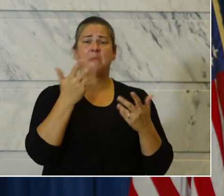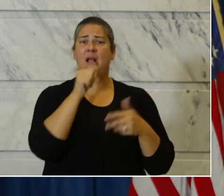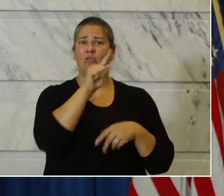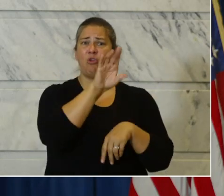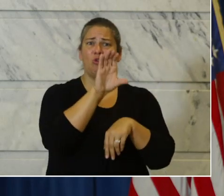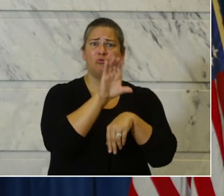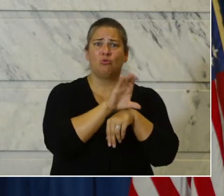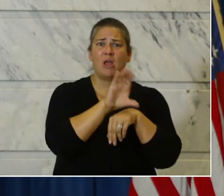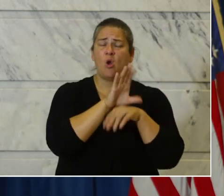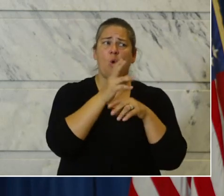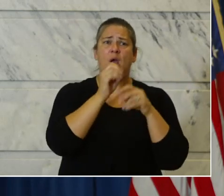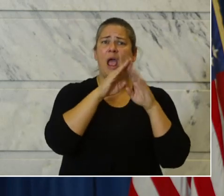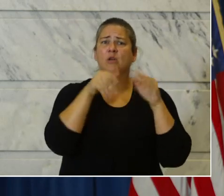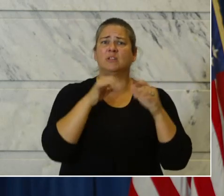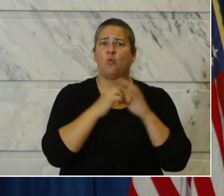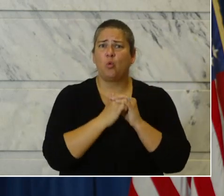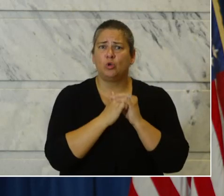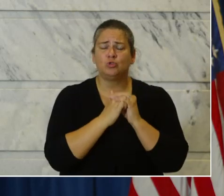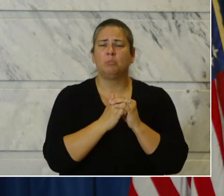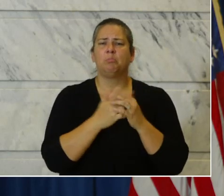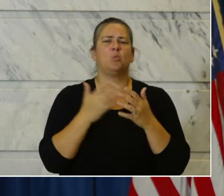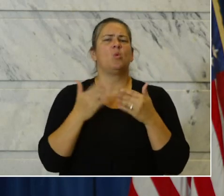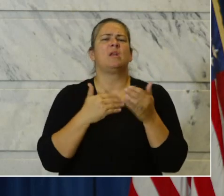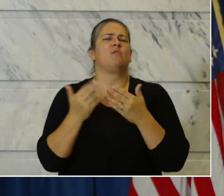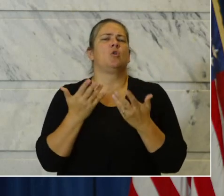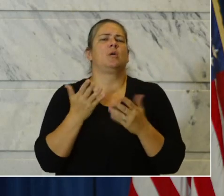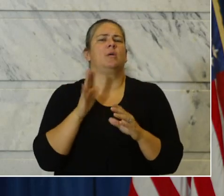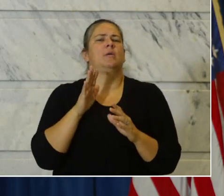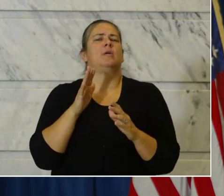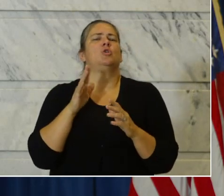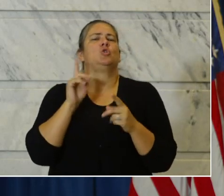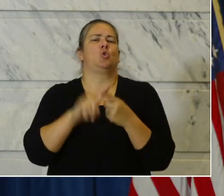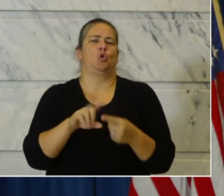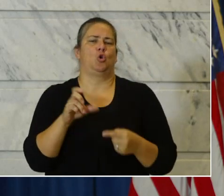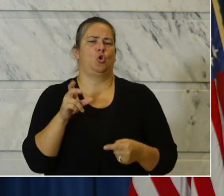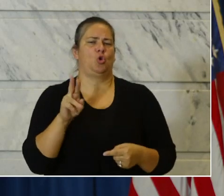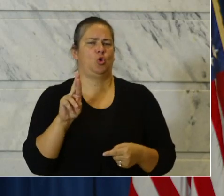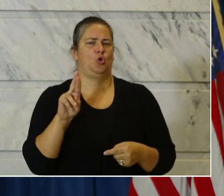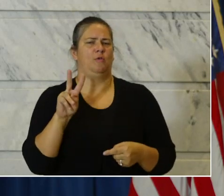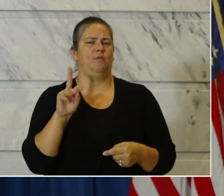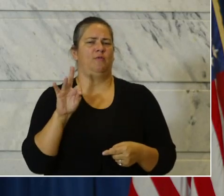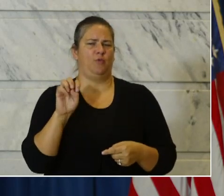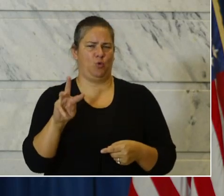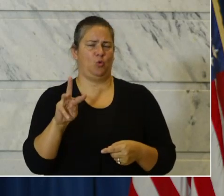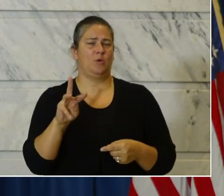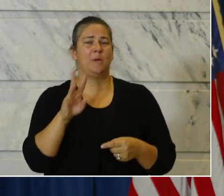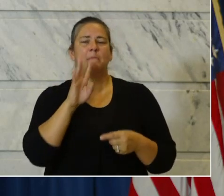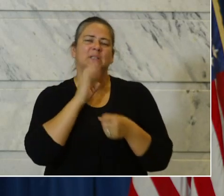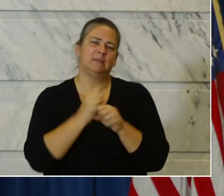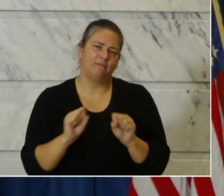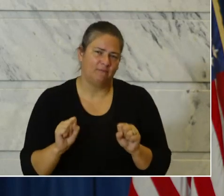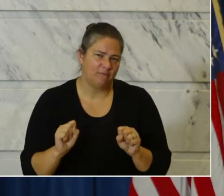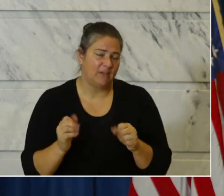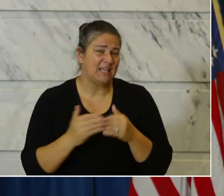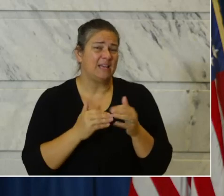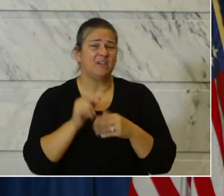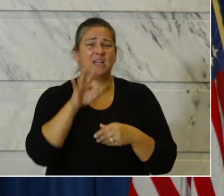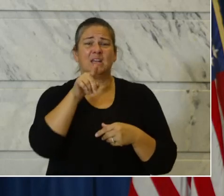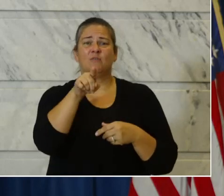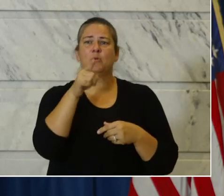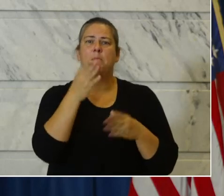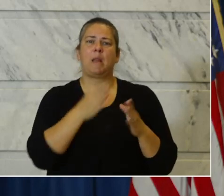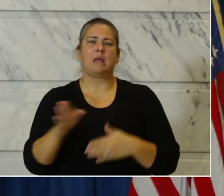certainly before the curfew. So what I'd ask people is stay safe. Even if you're planning something that ought to